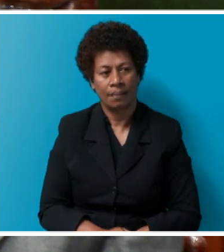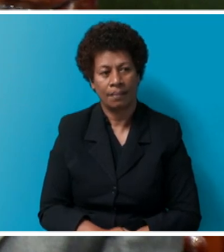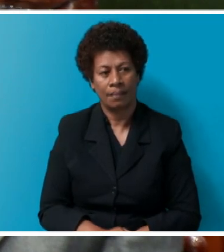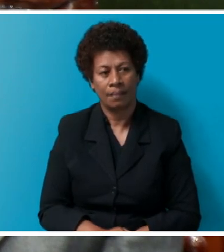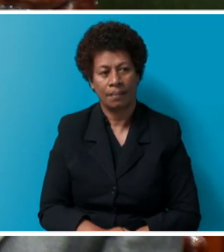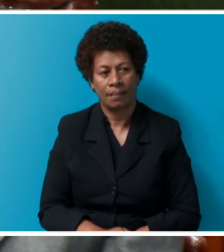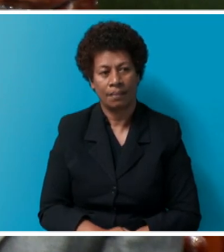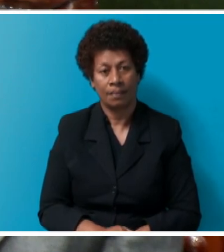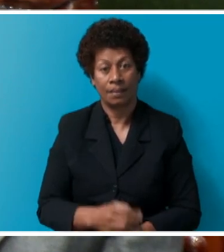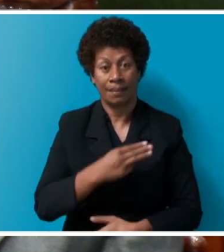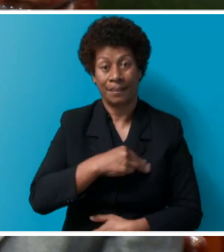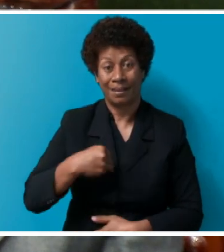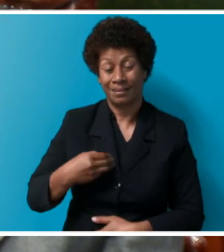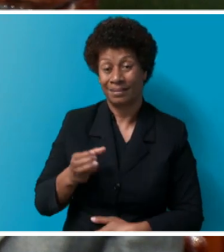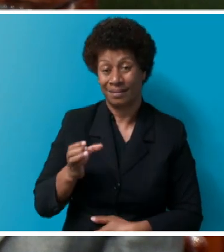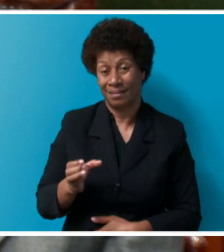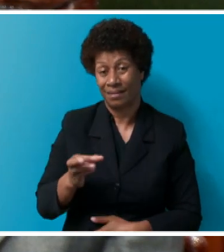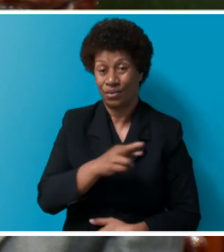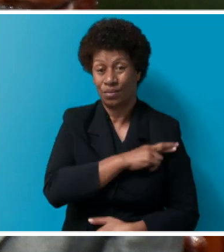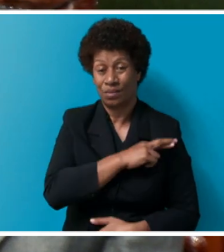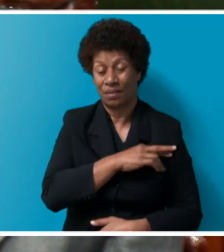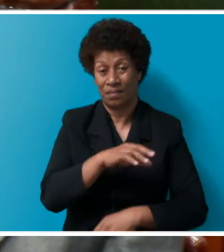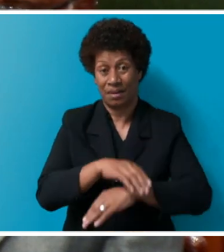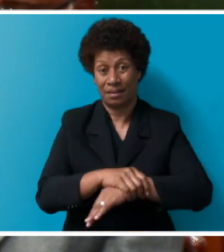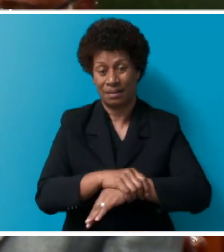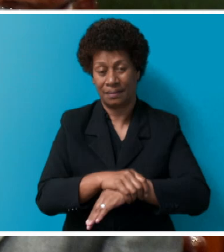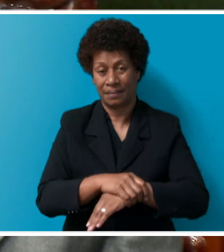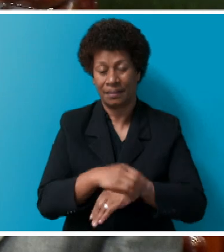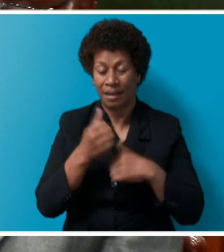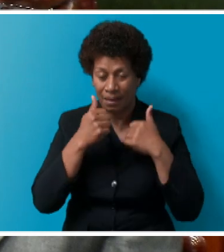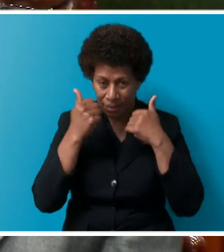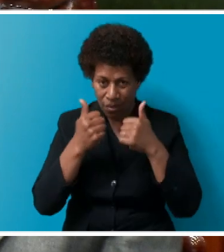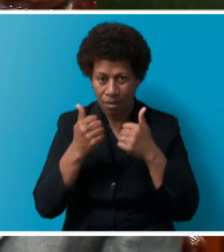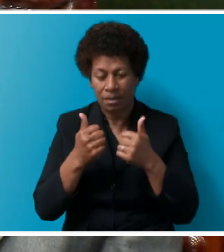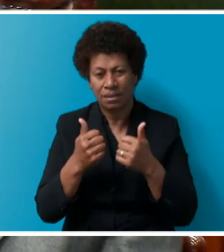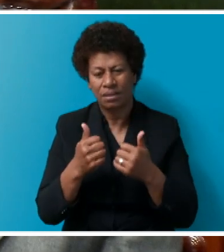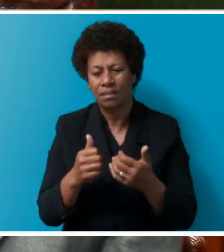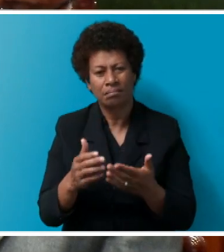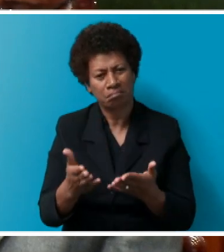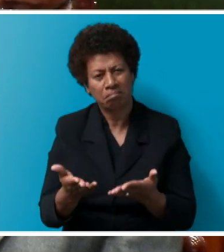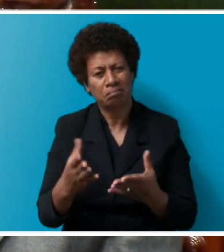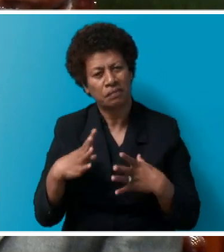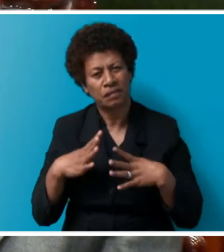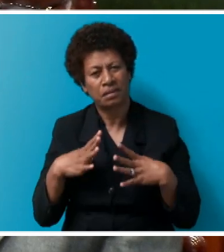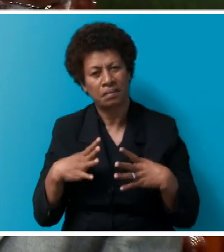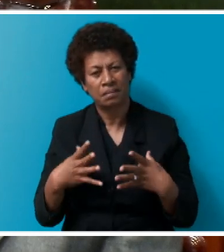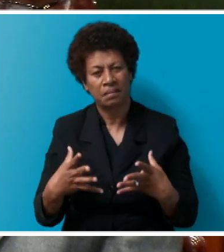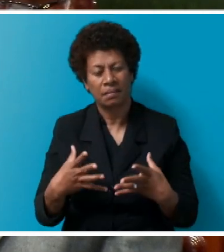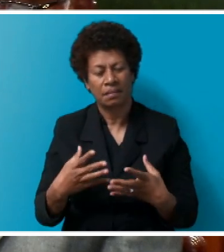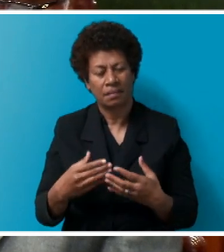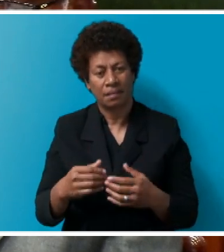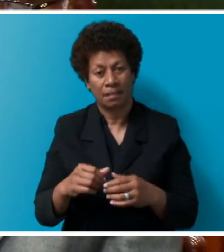As the Minister responsible for policing, I acknowledge the profound importance of religious freedom and tolerance, and I reaffirm